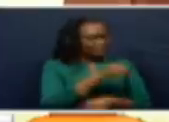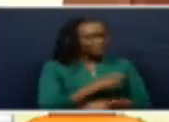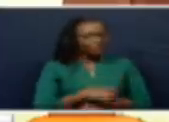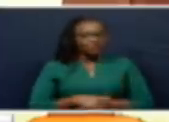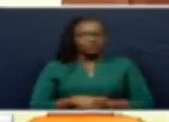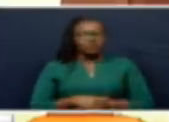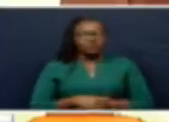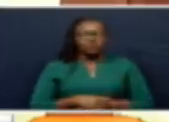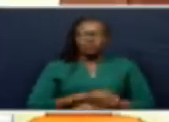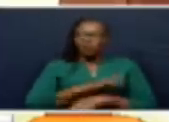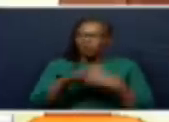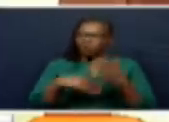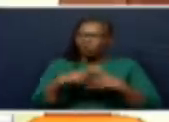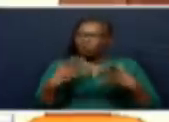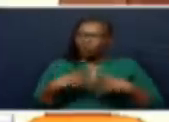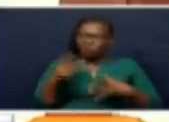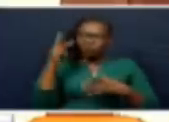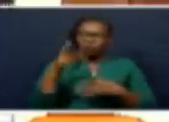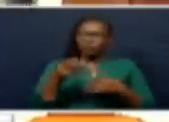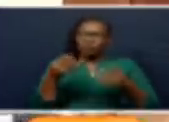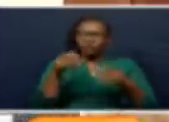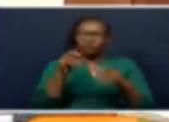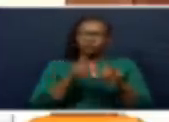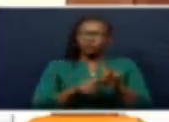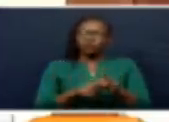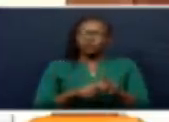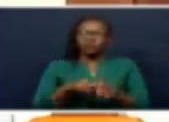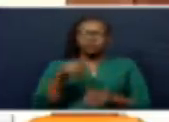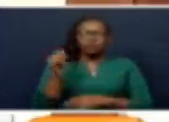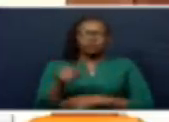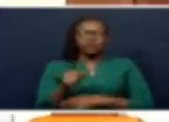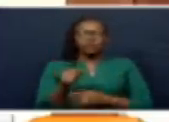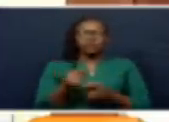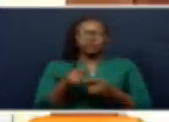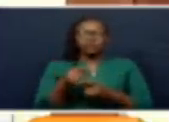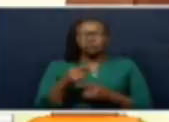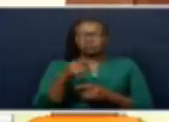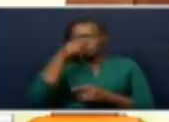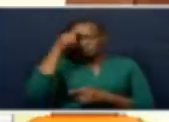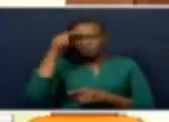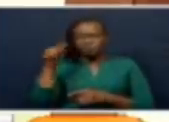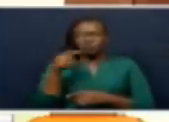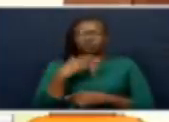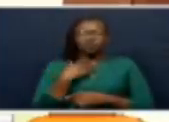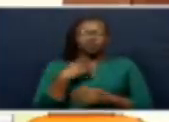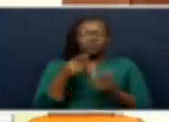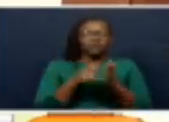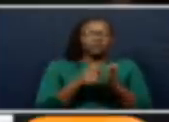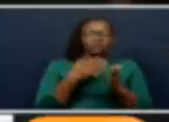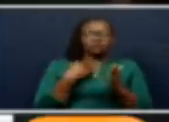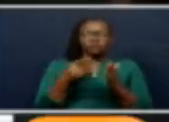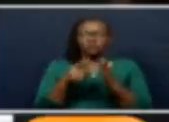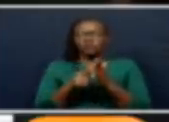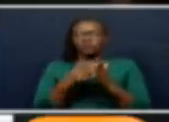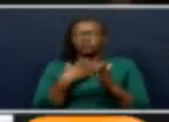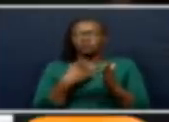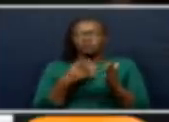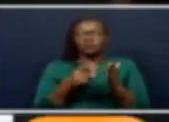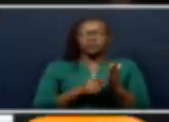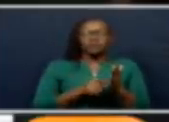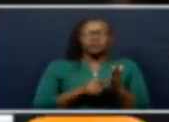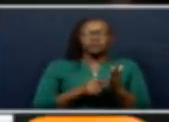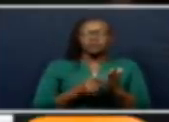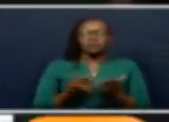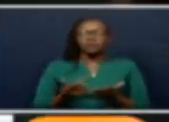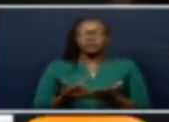they do? Until when you people decide you are not VTI, you want this one and here. But Joho says he wants to run? Yeah, of course, he will